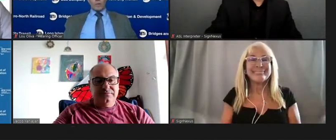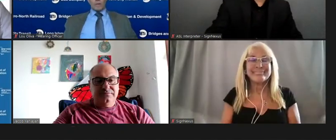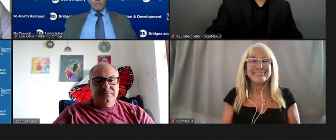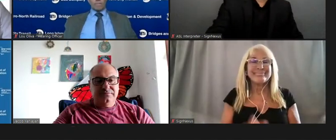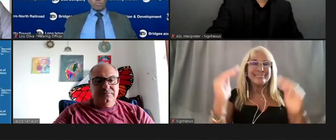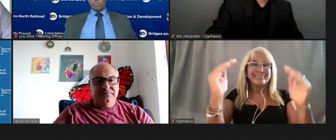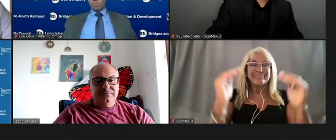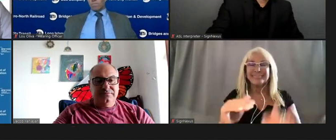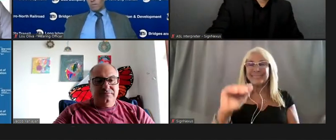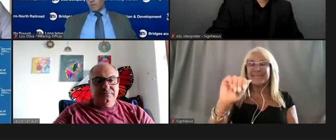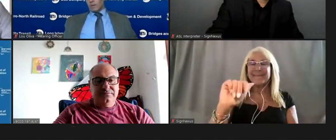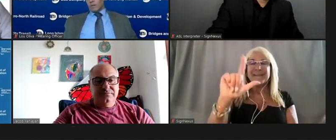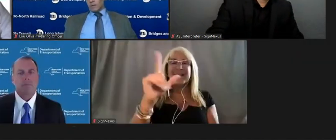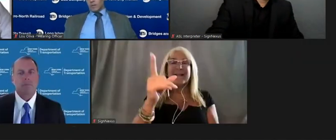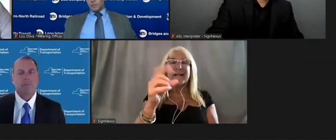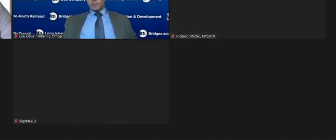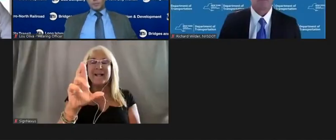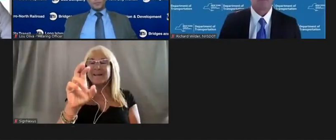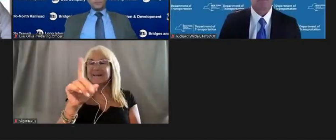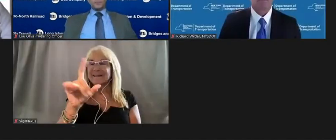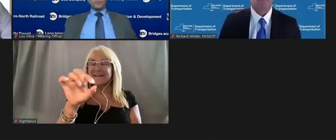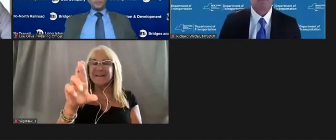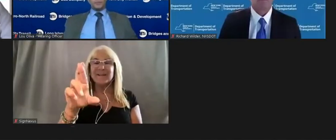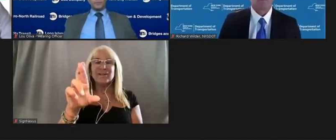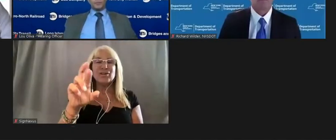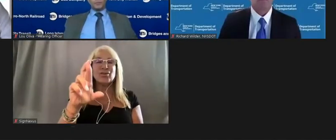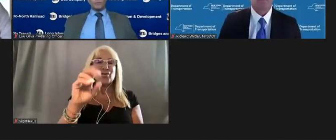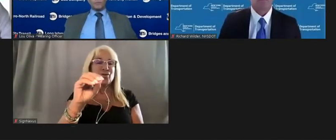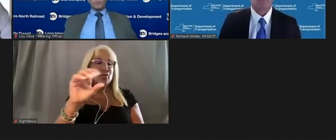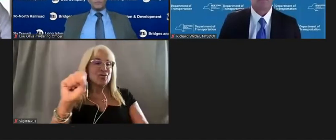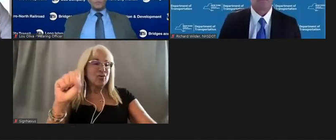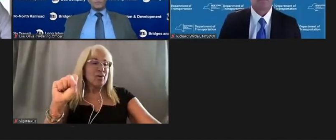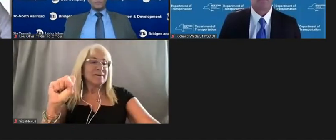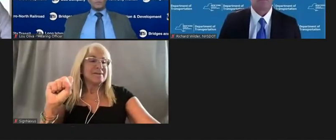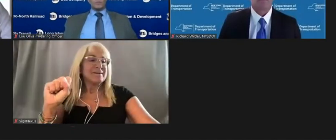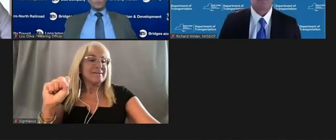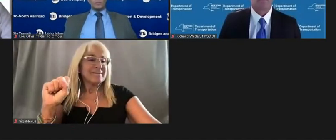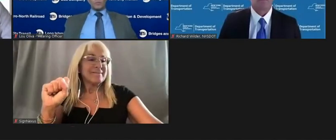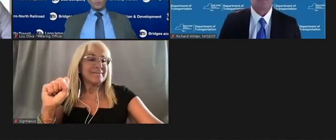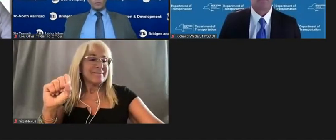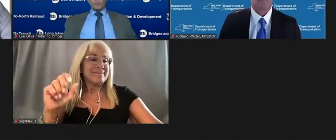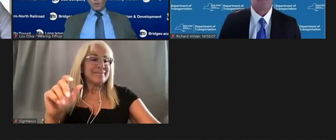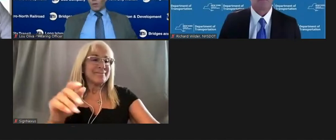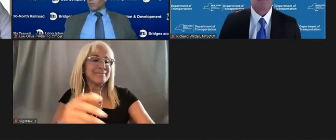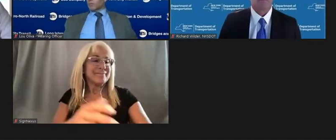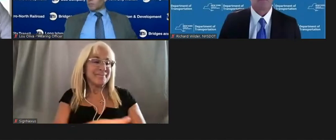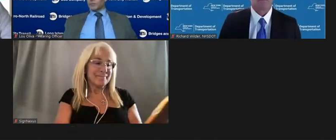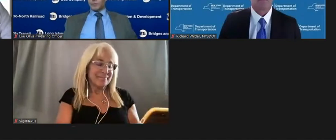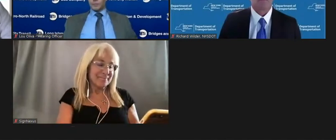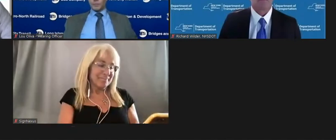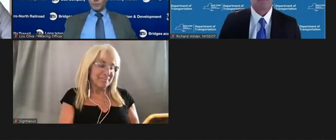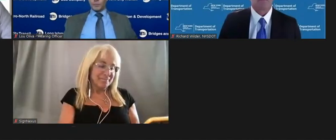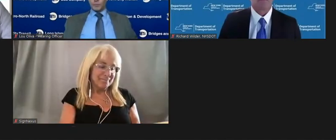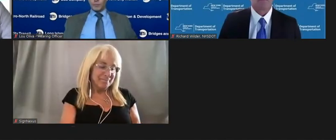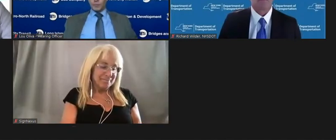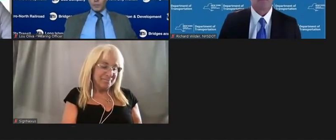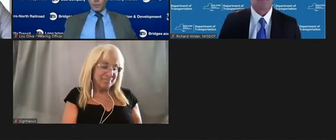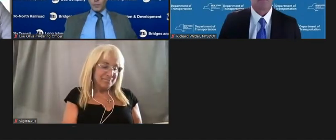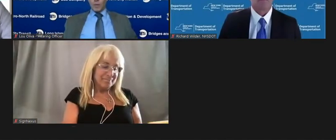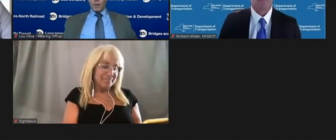followed by Merrick Cruz Nikki our next speaker is Merrick